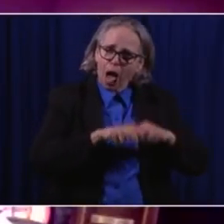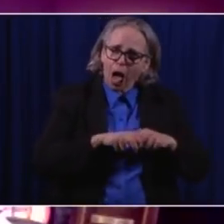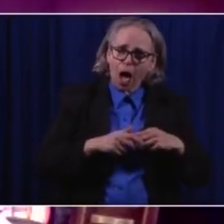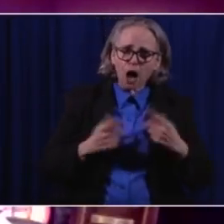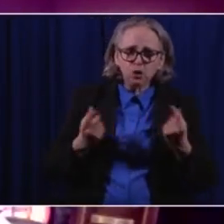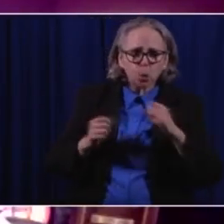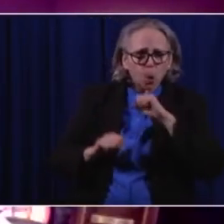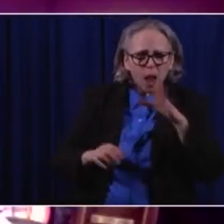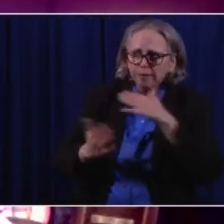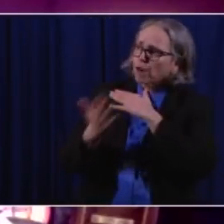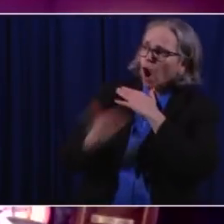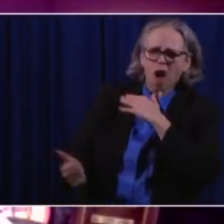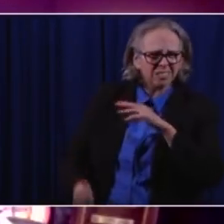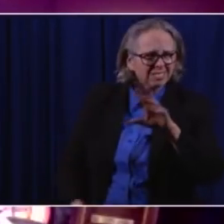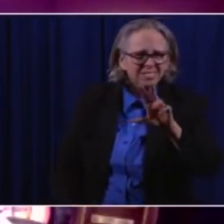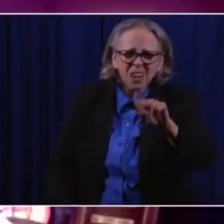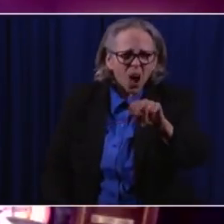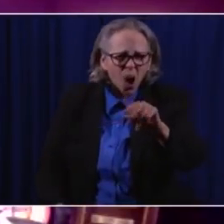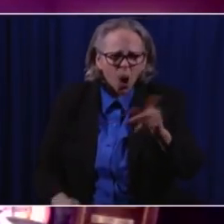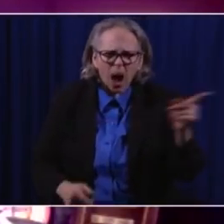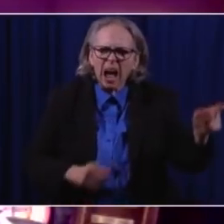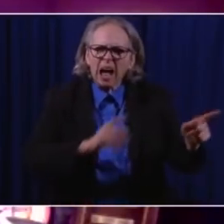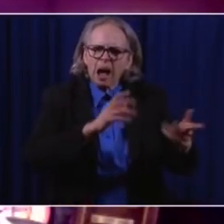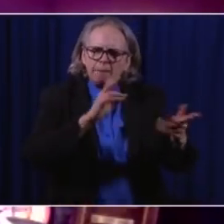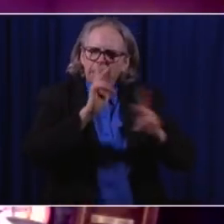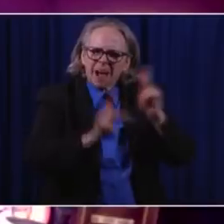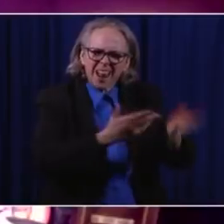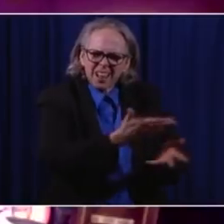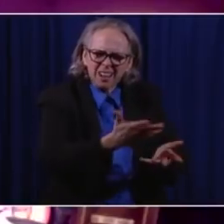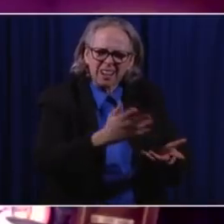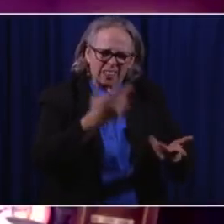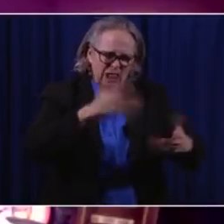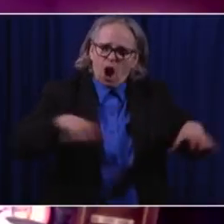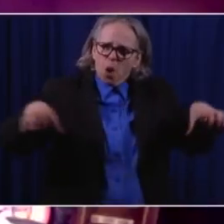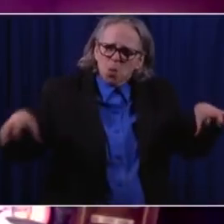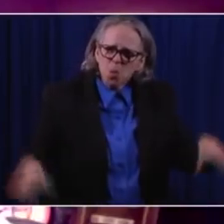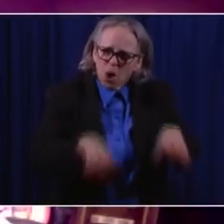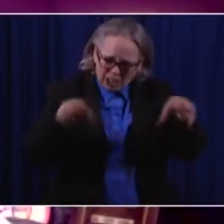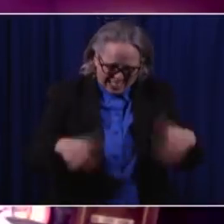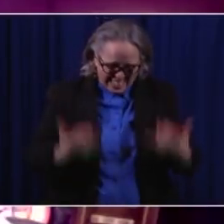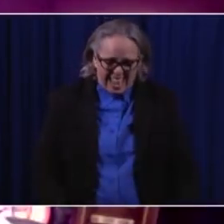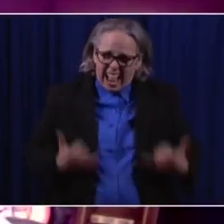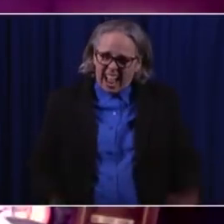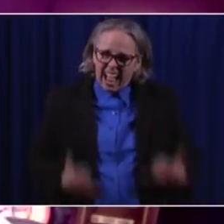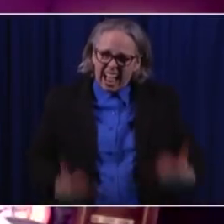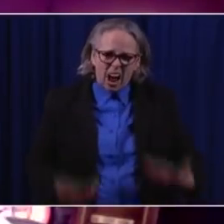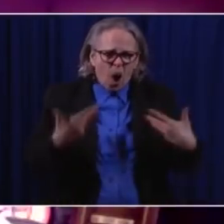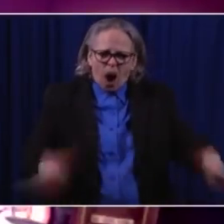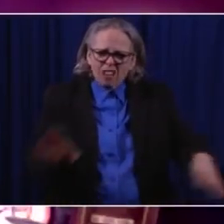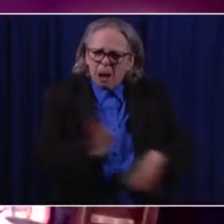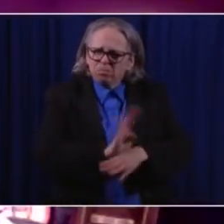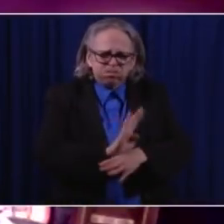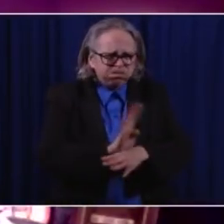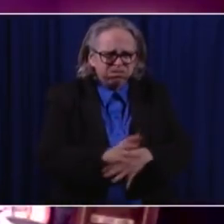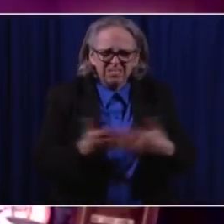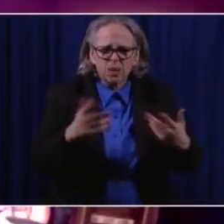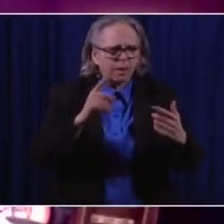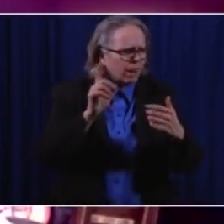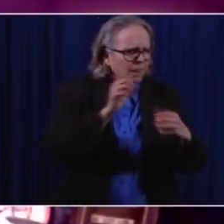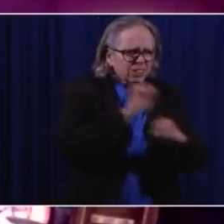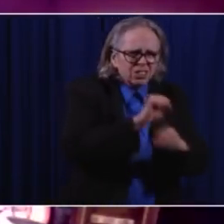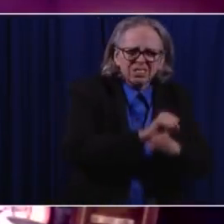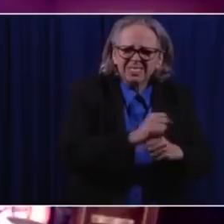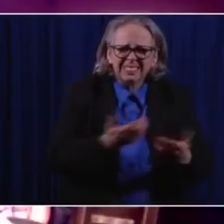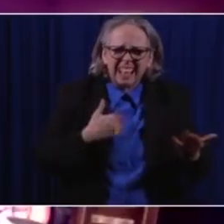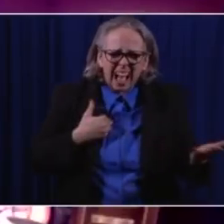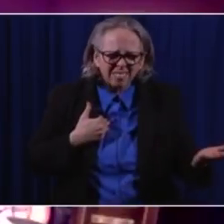out in the hospitals and systems right now working in their day jobs. And when they get pulled up, we're just pulling them from